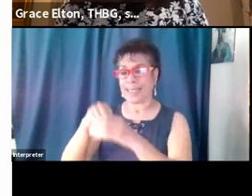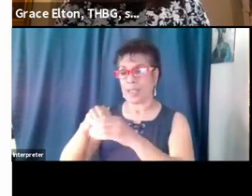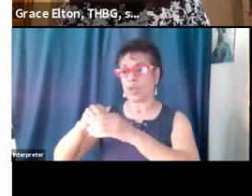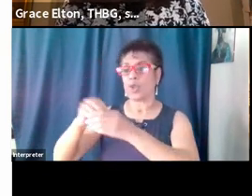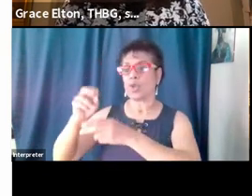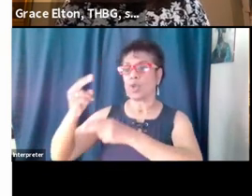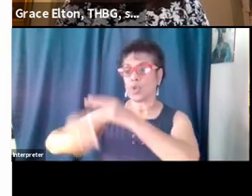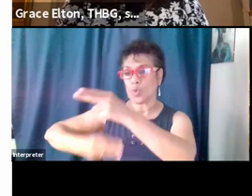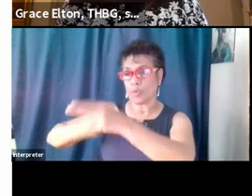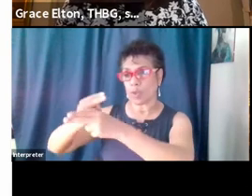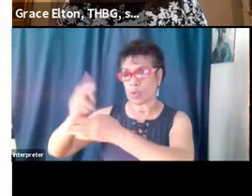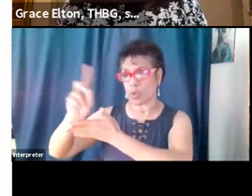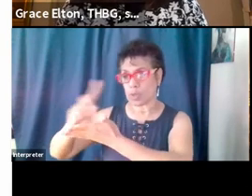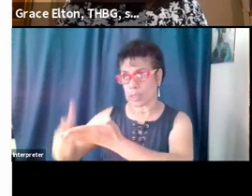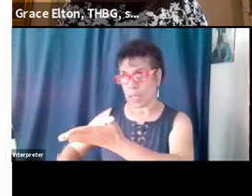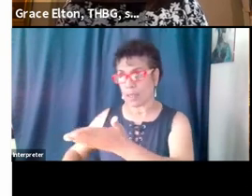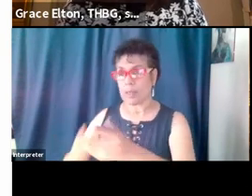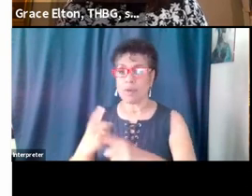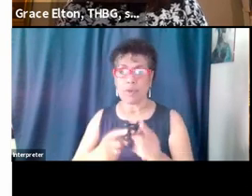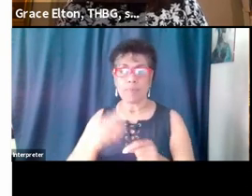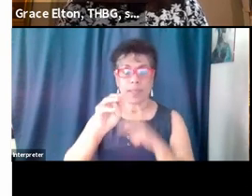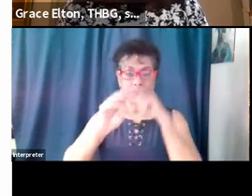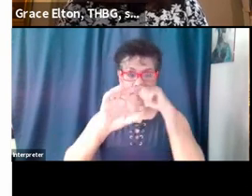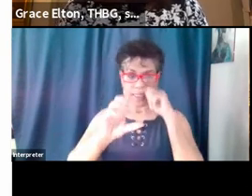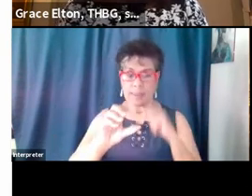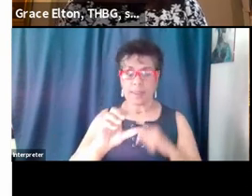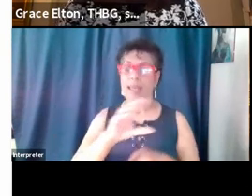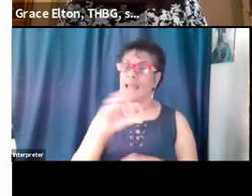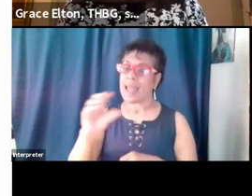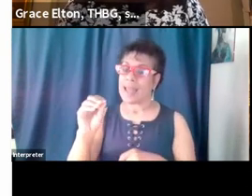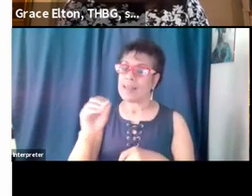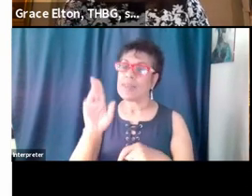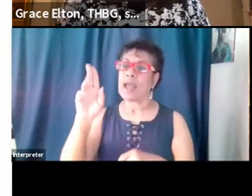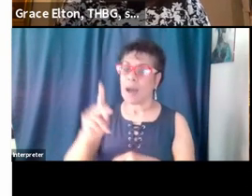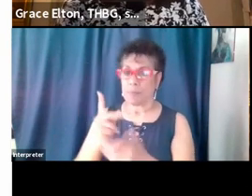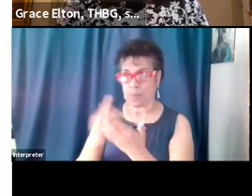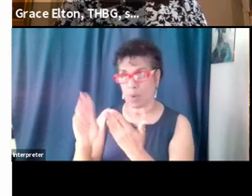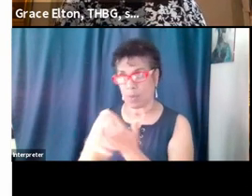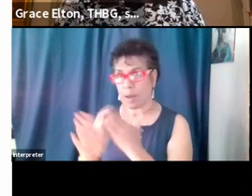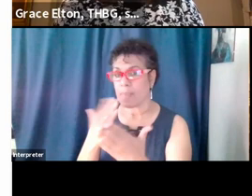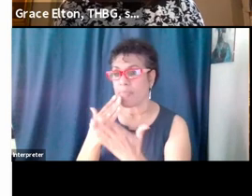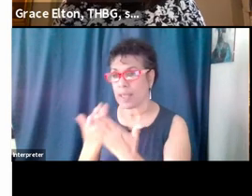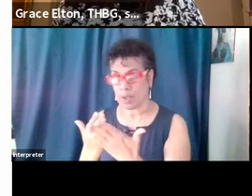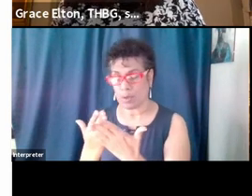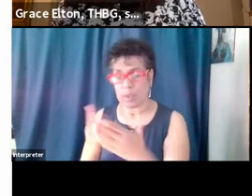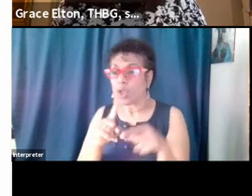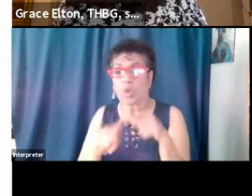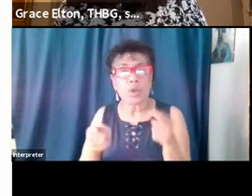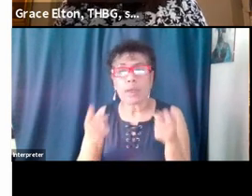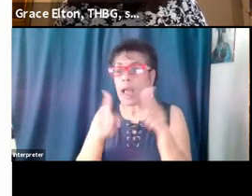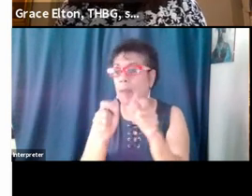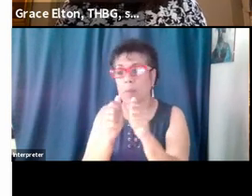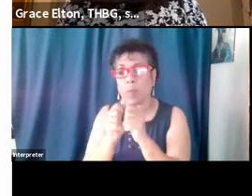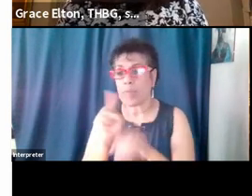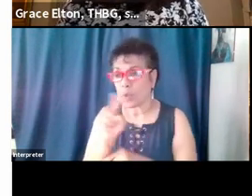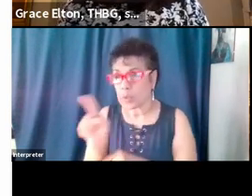principles. It was supported by the MCC Facilities Fund and the UP program, so thank you very much for that. Couldn't have been done without you all. And